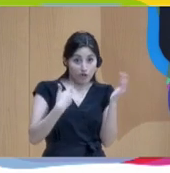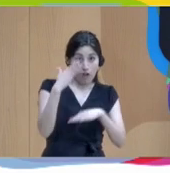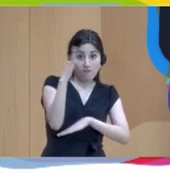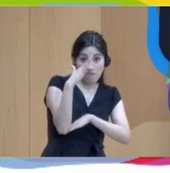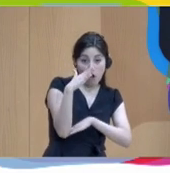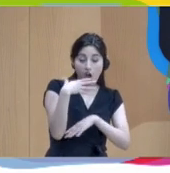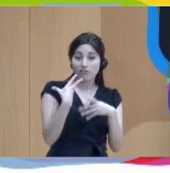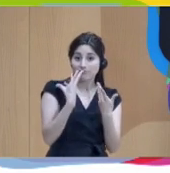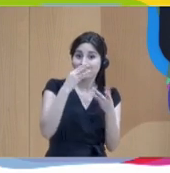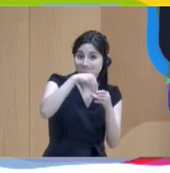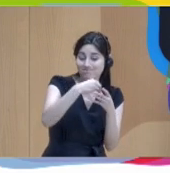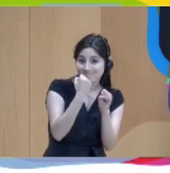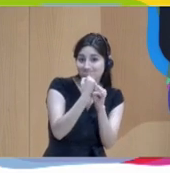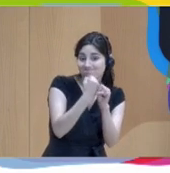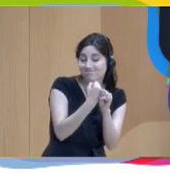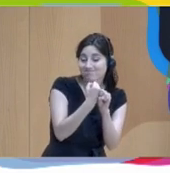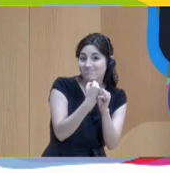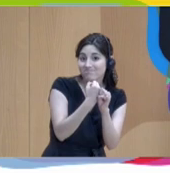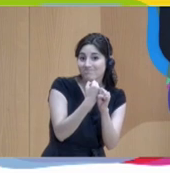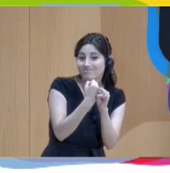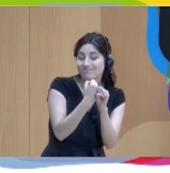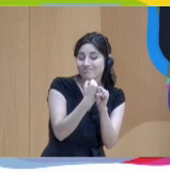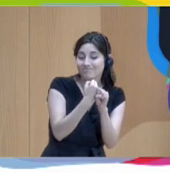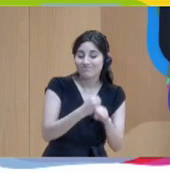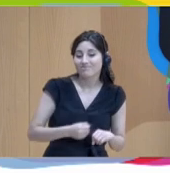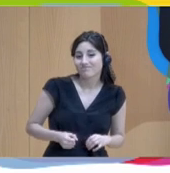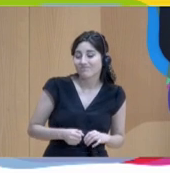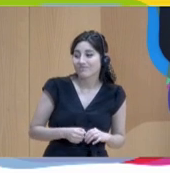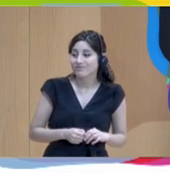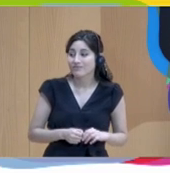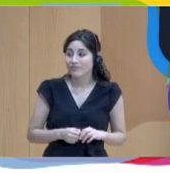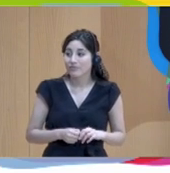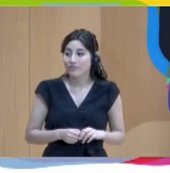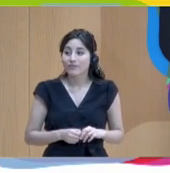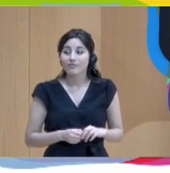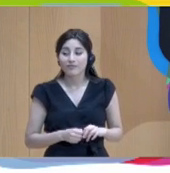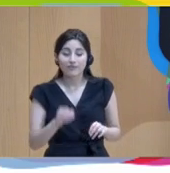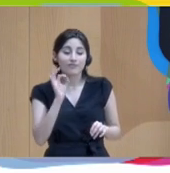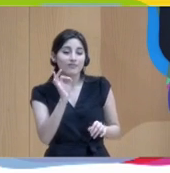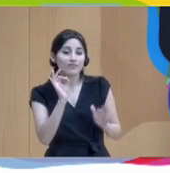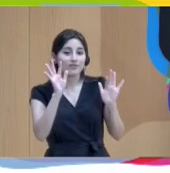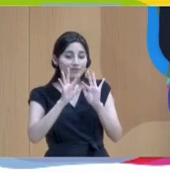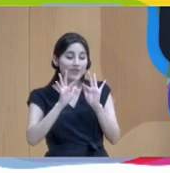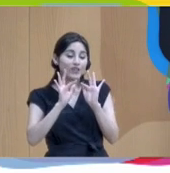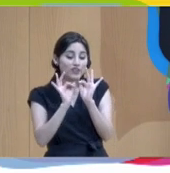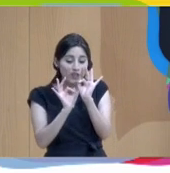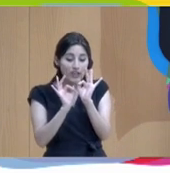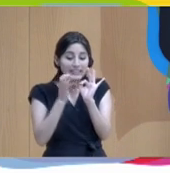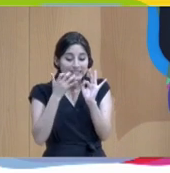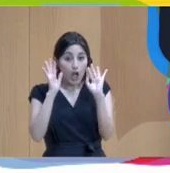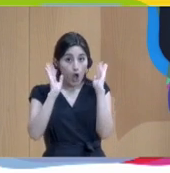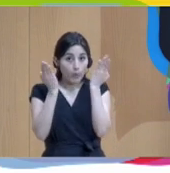and I think that it would, if you have to organize a conference like you have been organizing this,